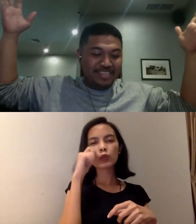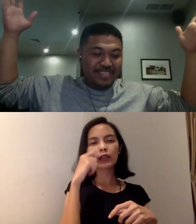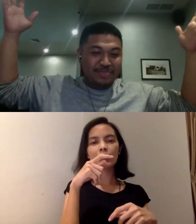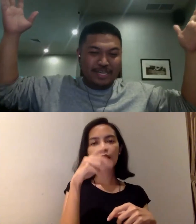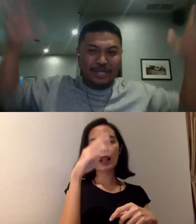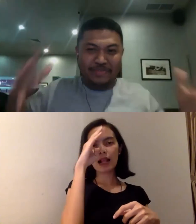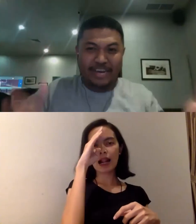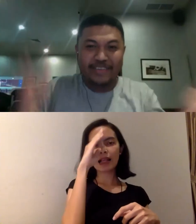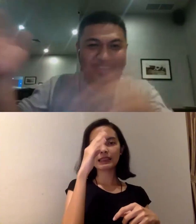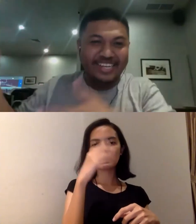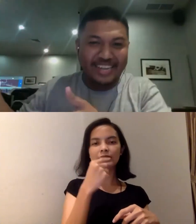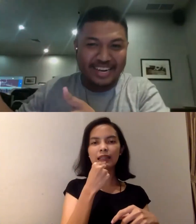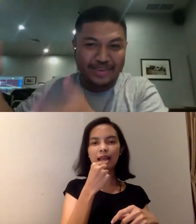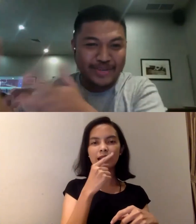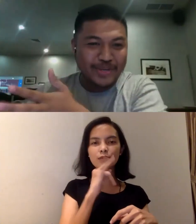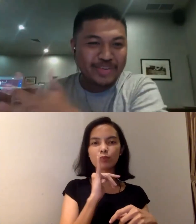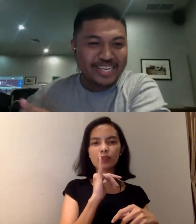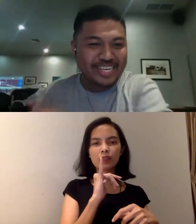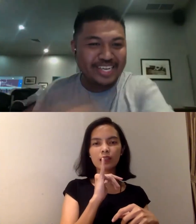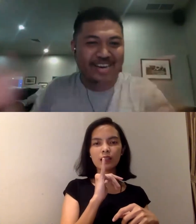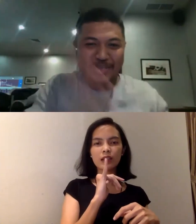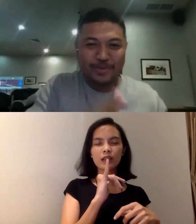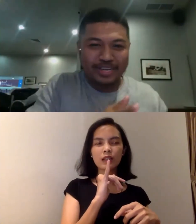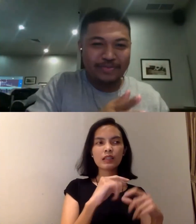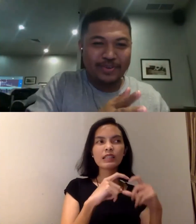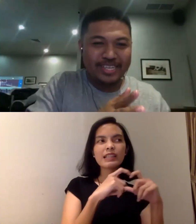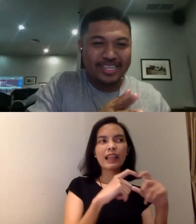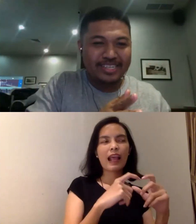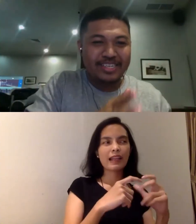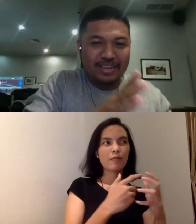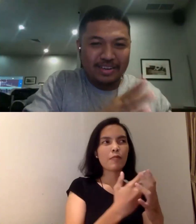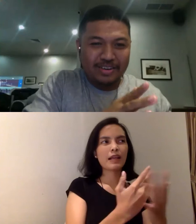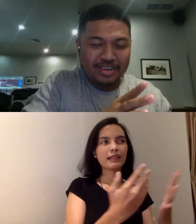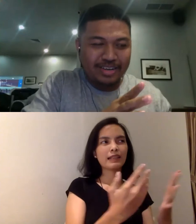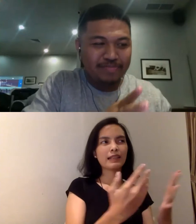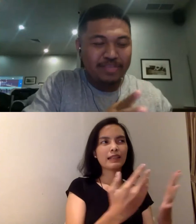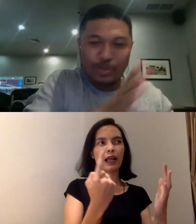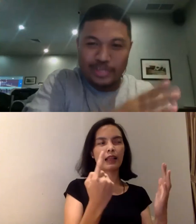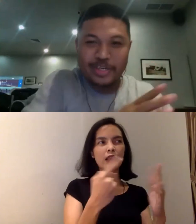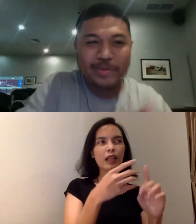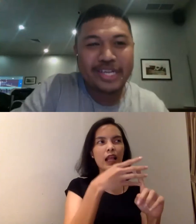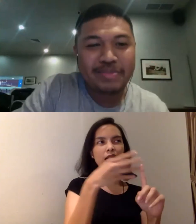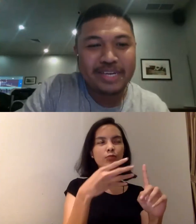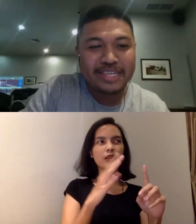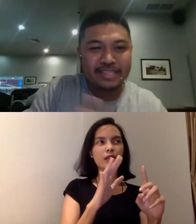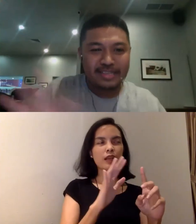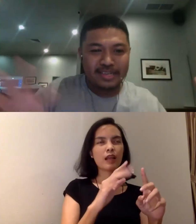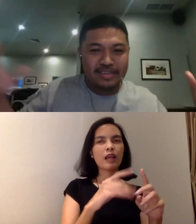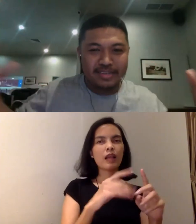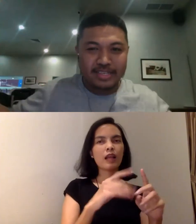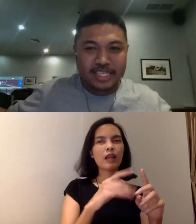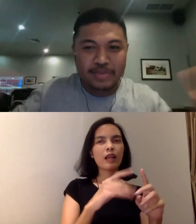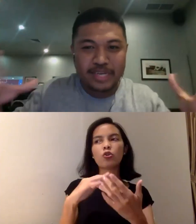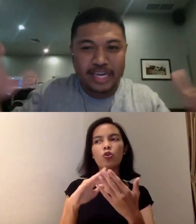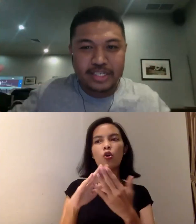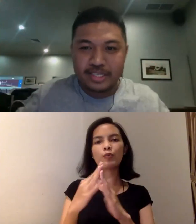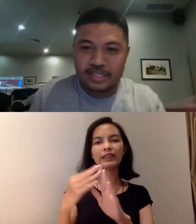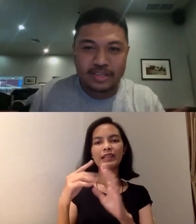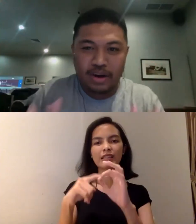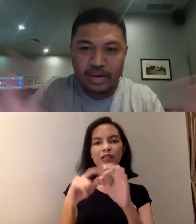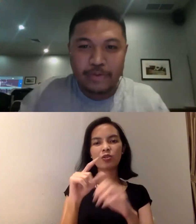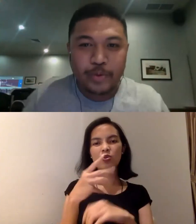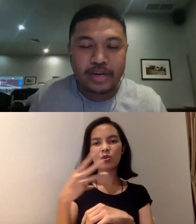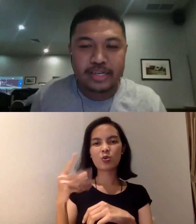be loved, either in the hetero community and as well for the queer community, because the discriminations